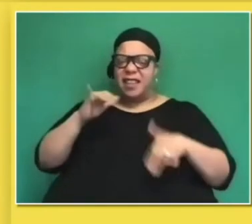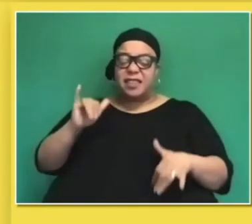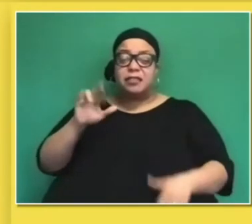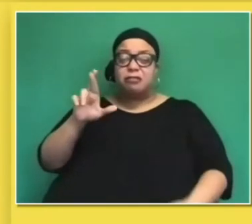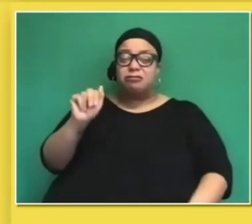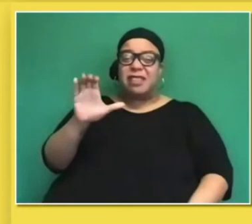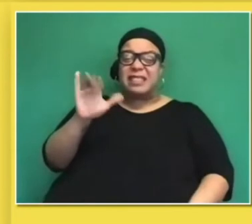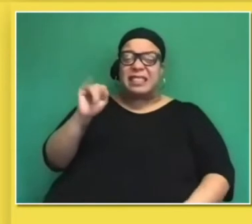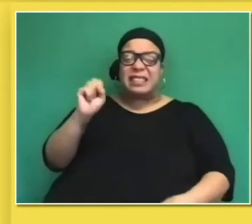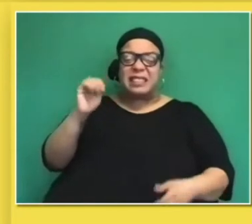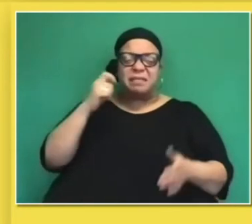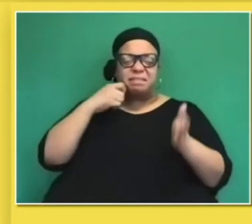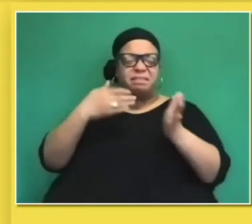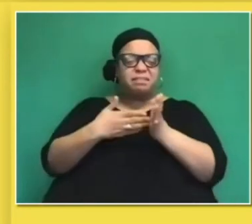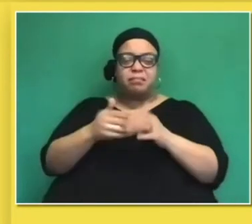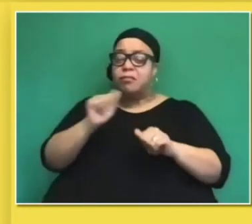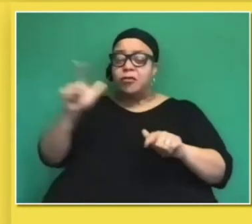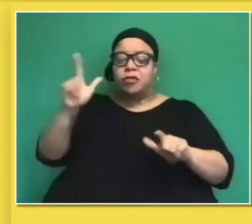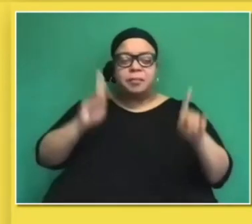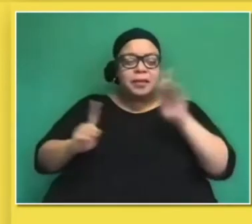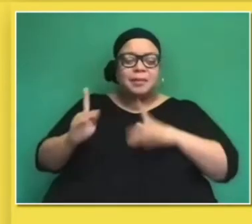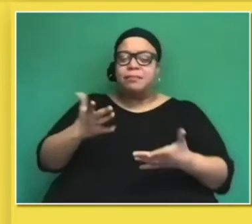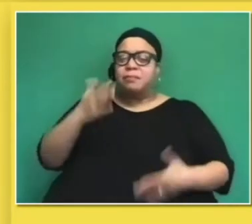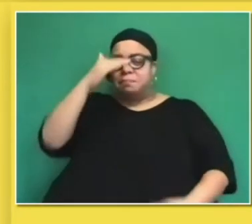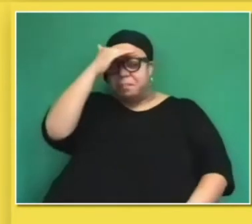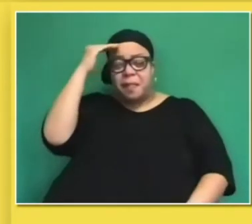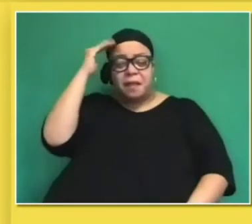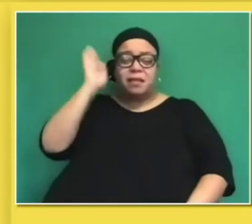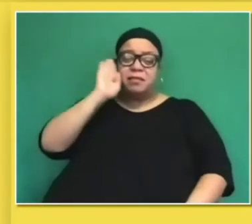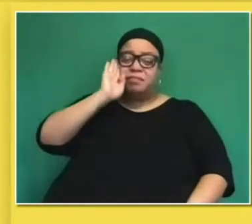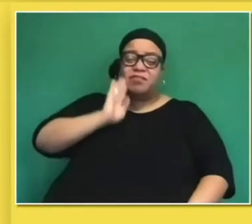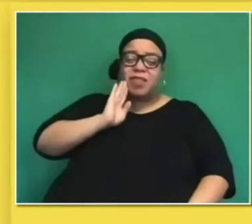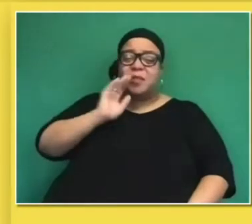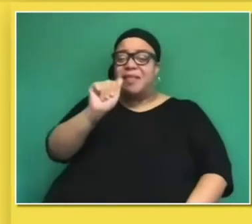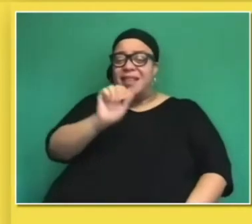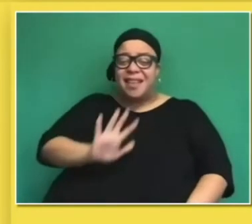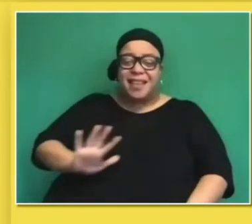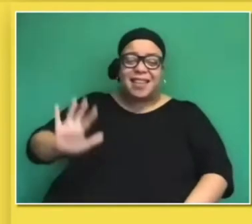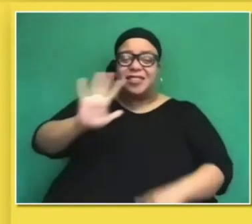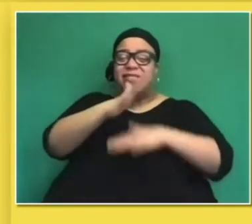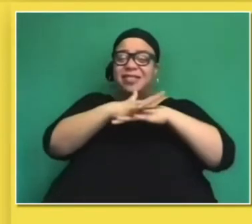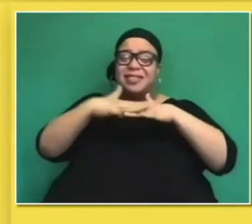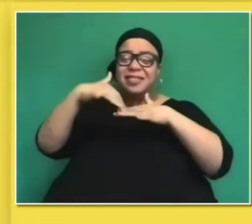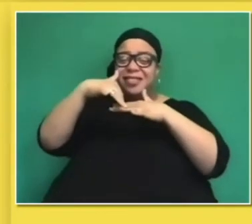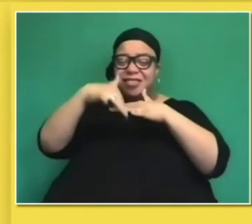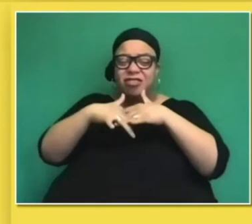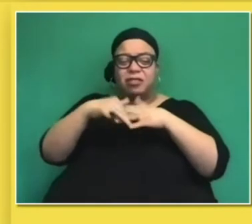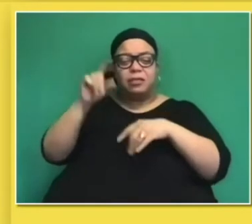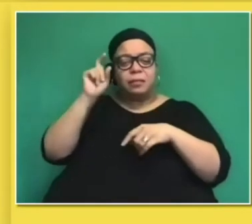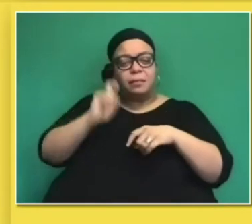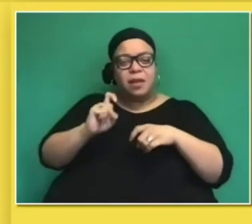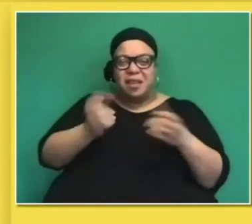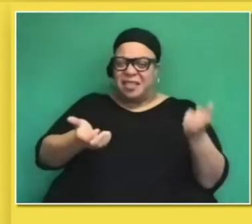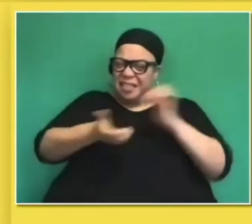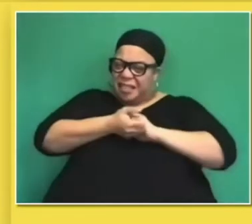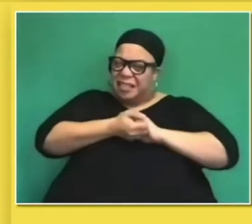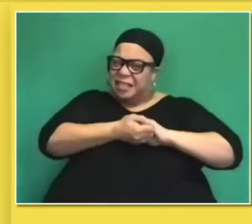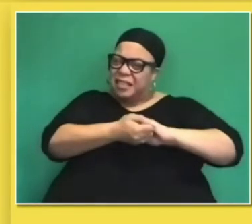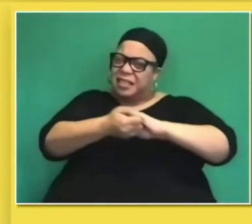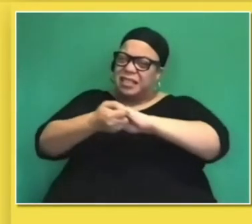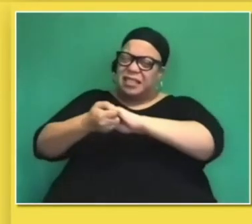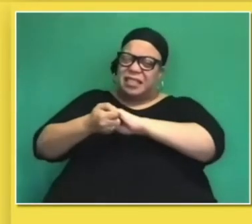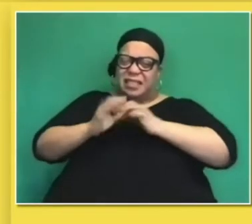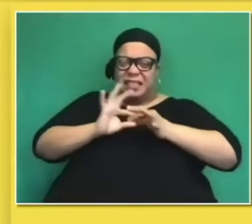$800 billion a year on the war economy. And if we just cut that in half, we would still have more money than North